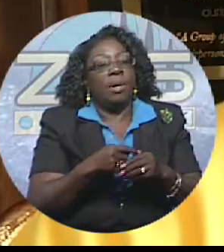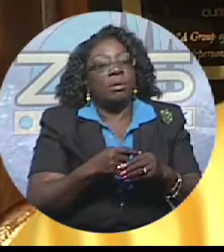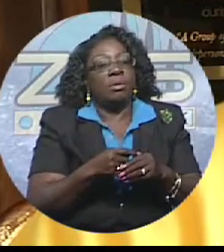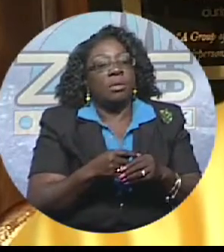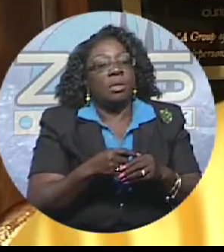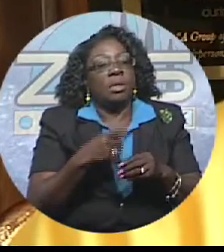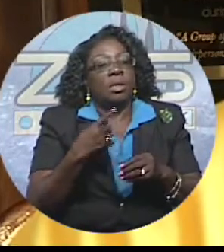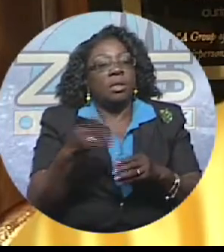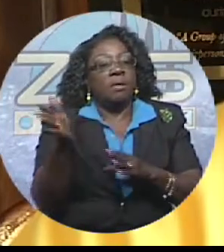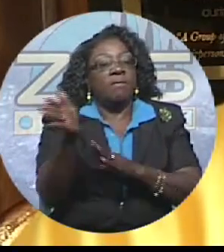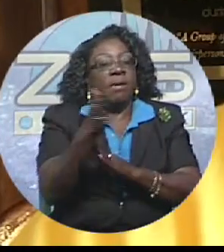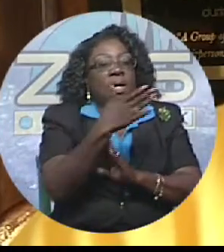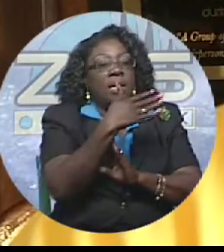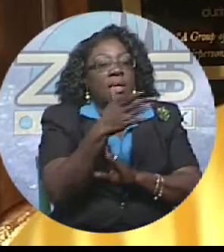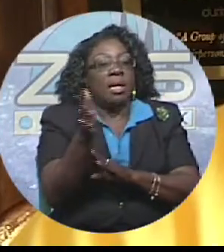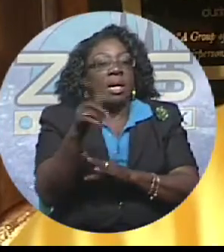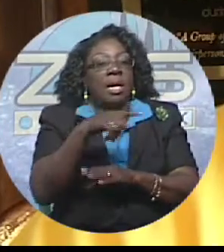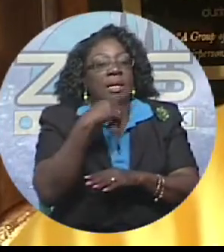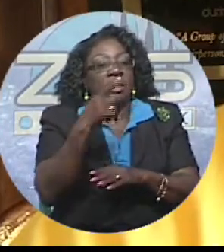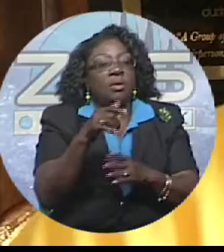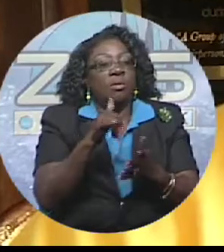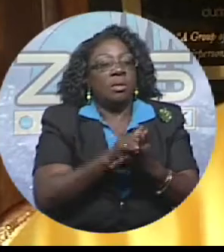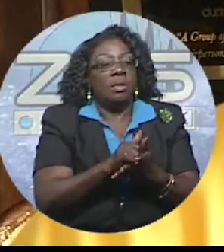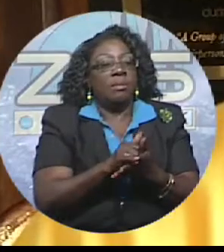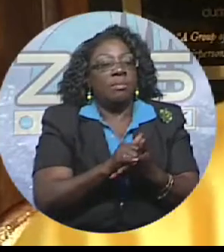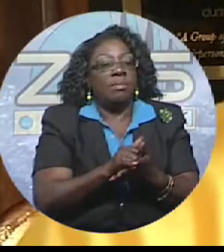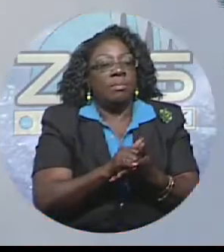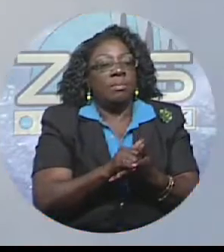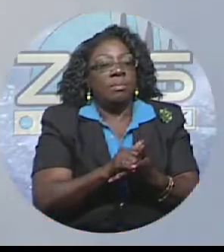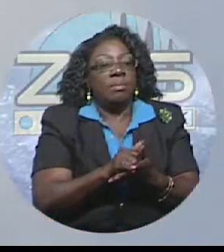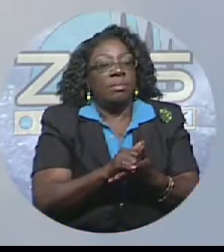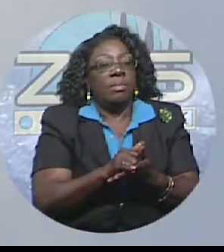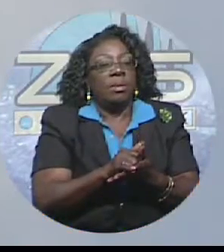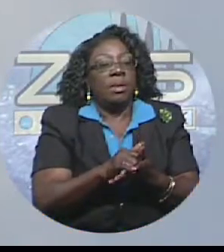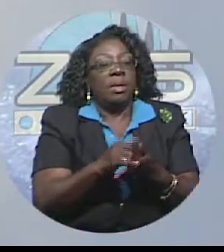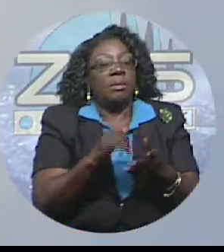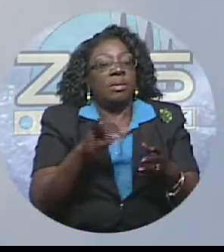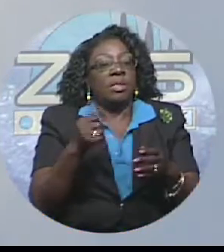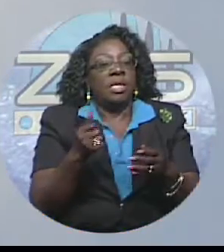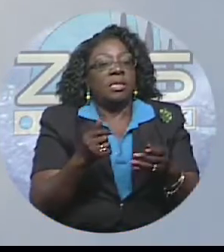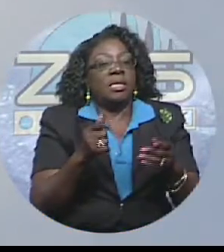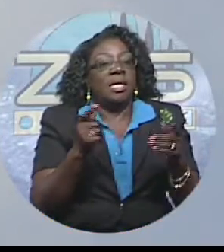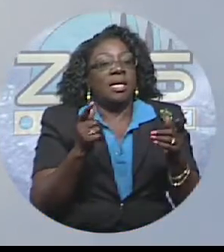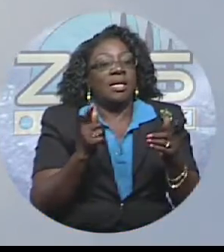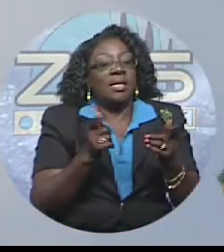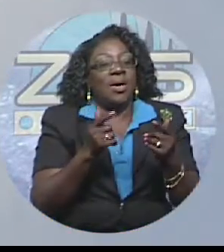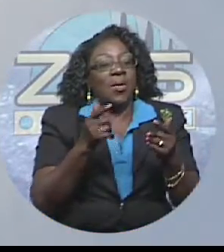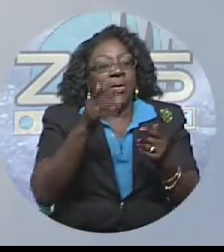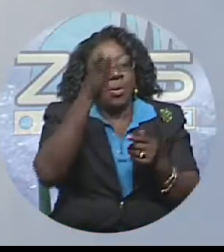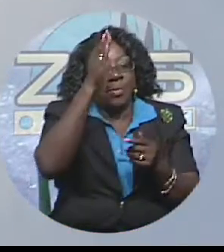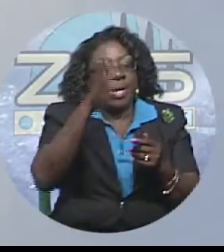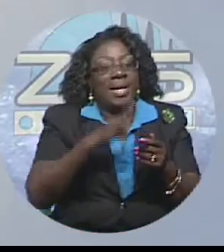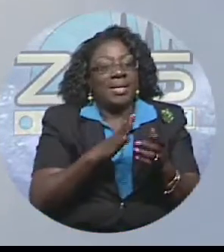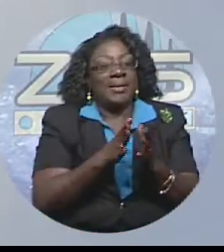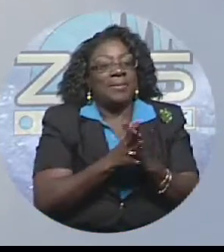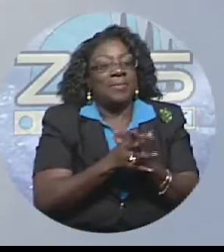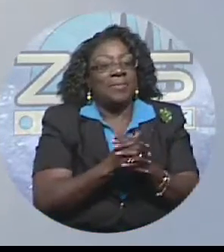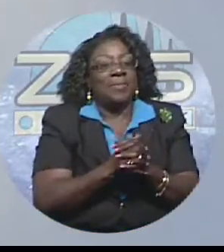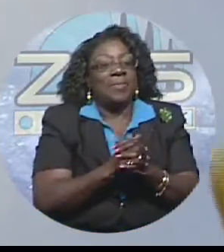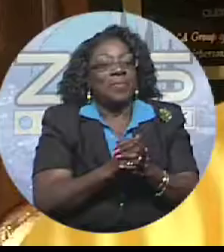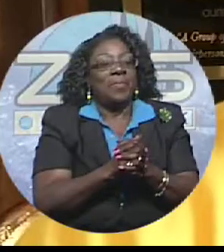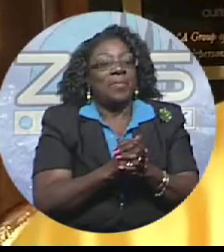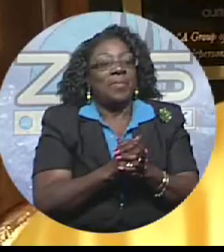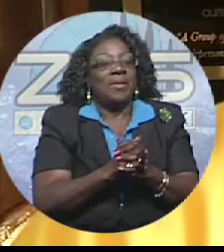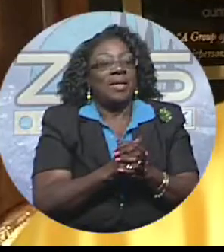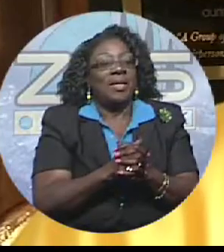about the flag. And I told them it don't work that way. Well, I was just a little fella. So but what was the color of the flag supposed